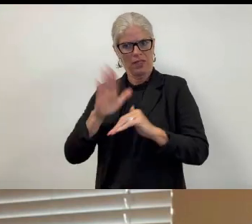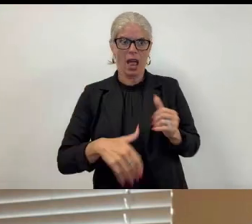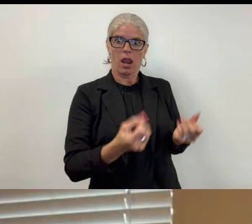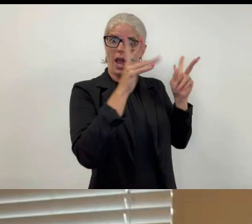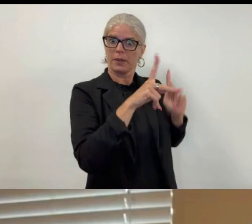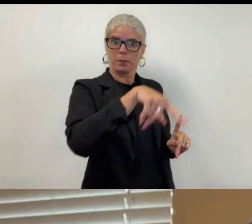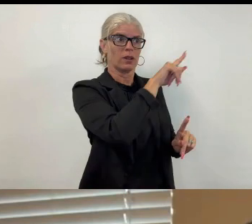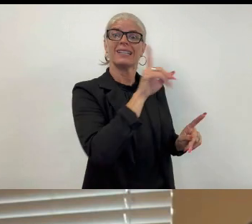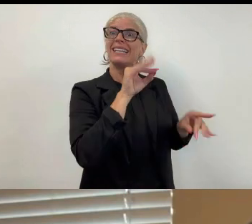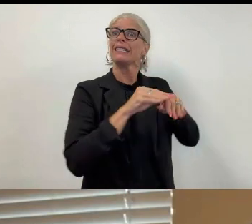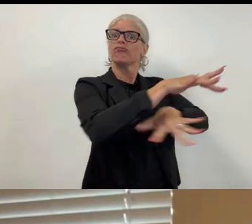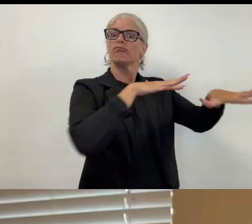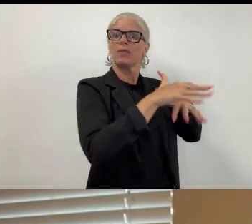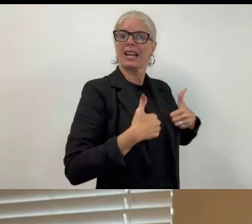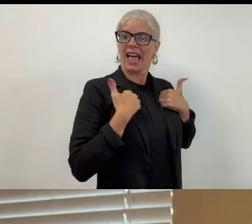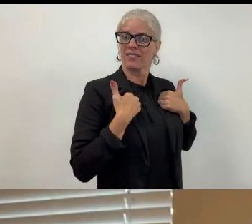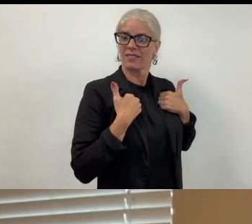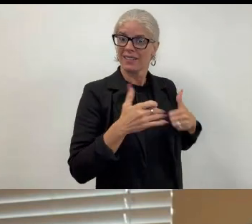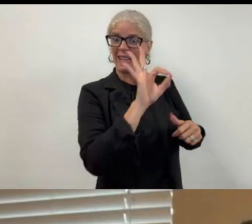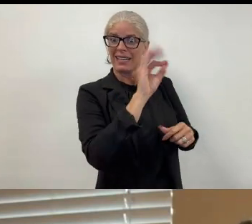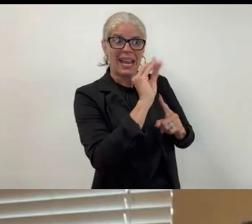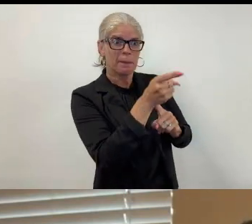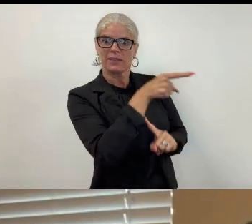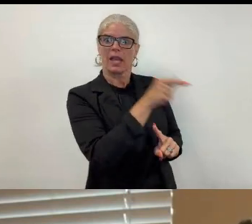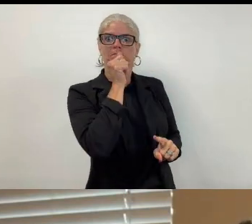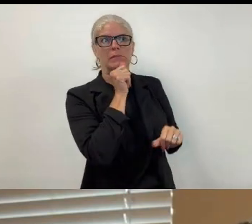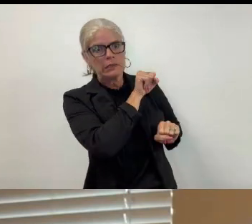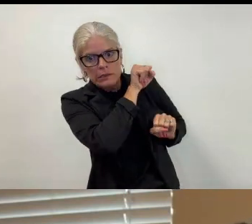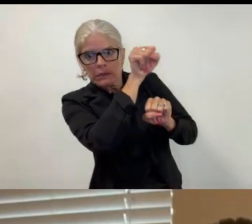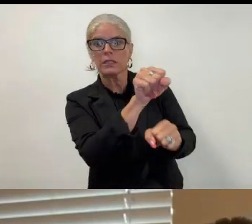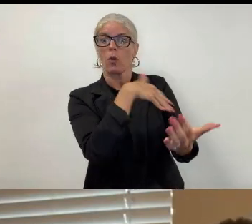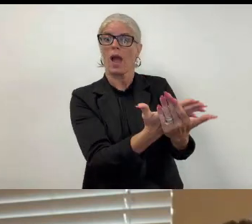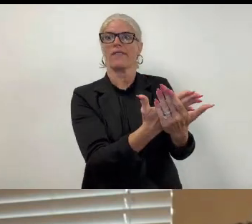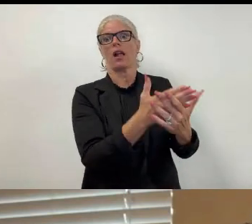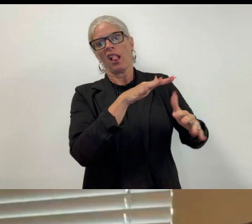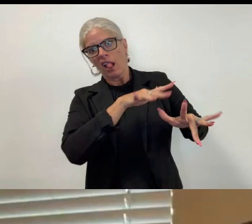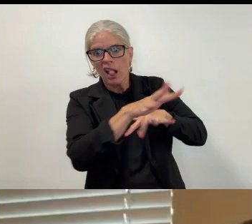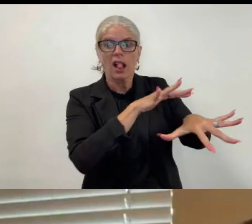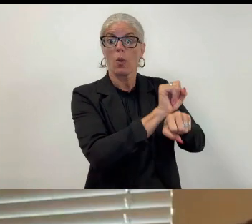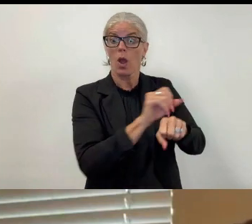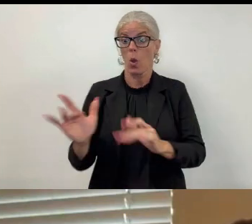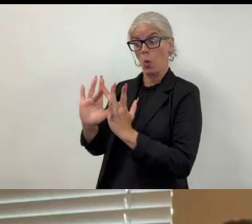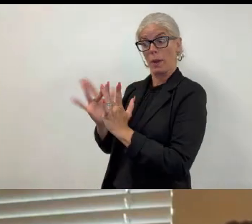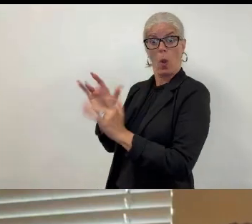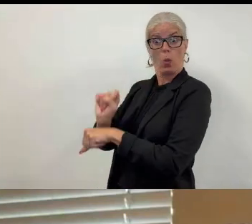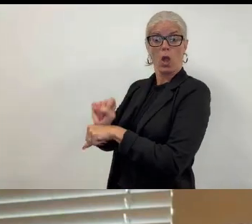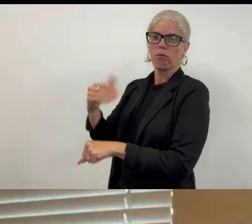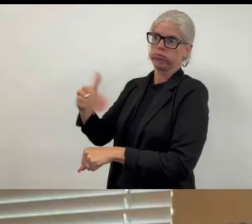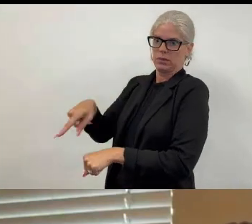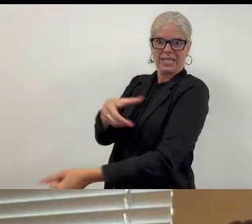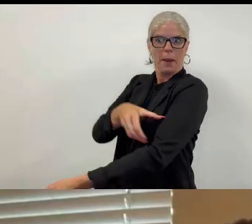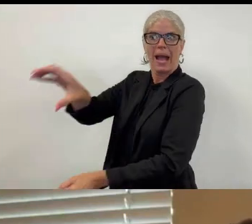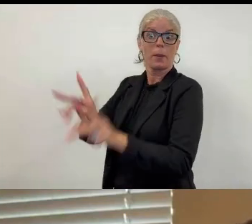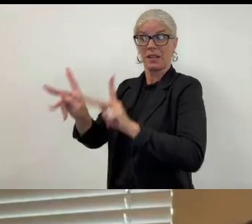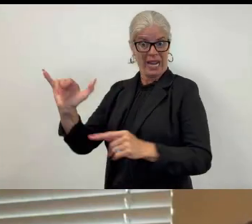posture than a lot of folks were able to when they were faced with a 90-minute commute one way. And remote work, of course, also